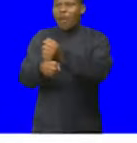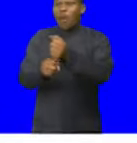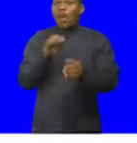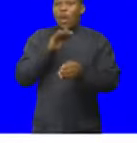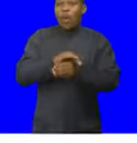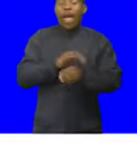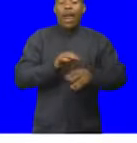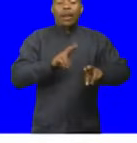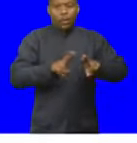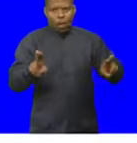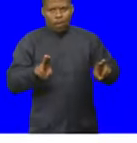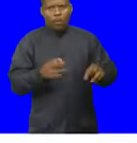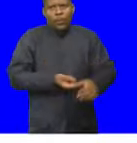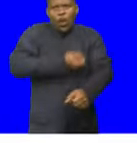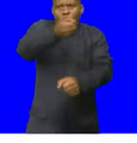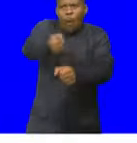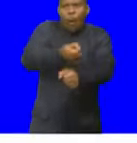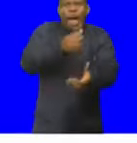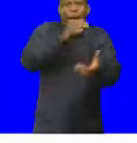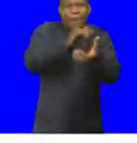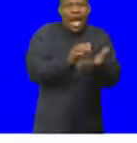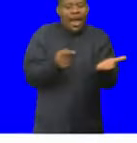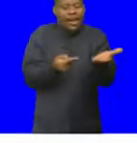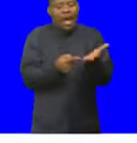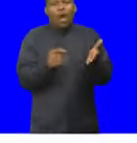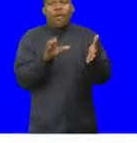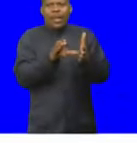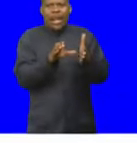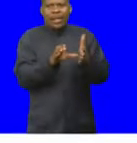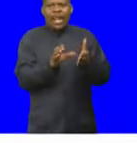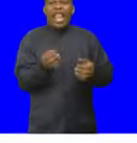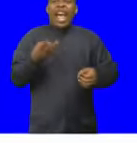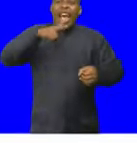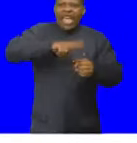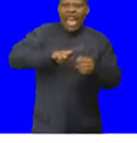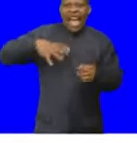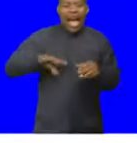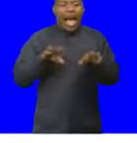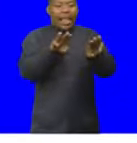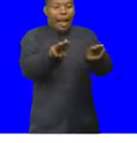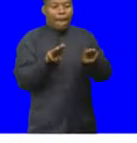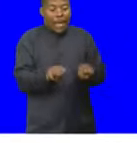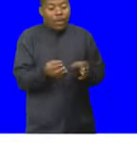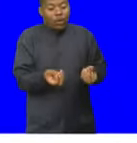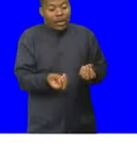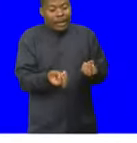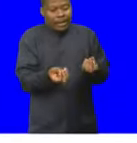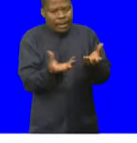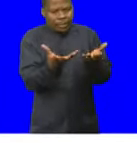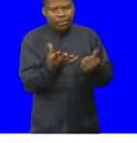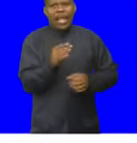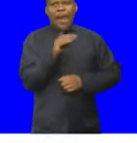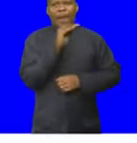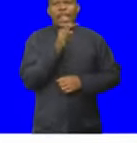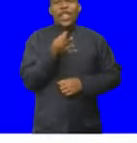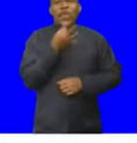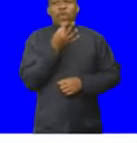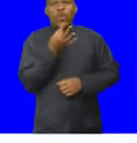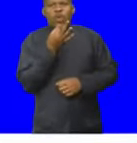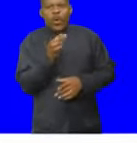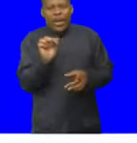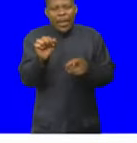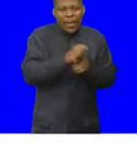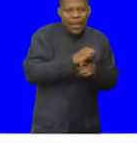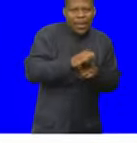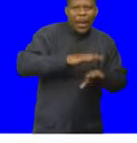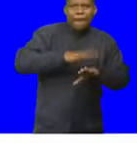namasipala welidolobha uyasisita kakhulu. Masipala waphinde wasinika lenye indzawo lasta wakha lama workshop e-youth nayo. Lakta